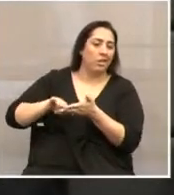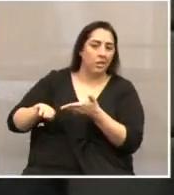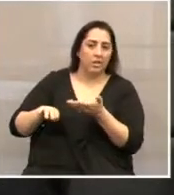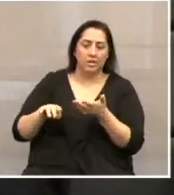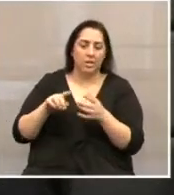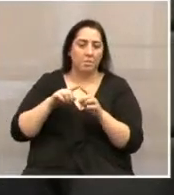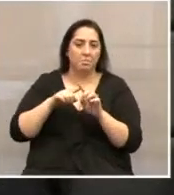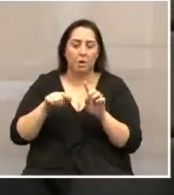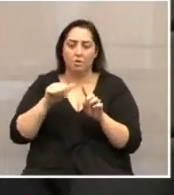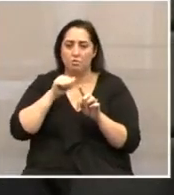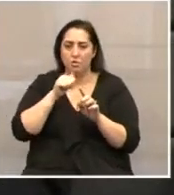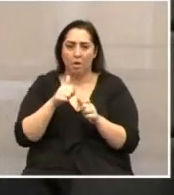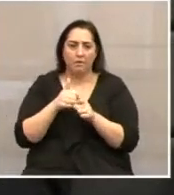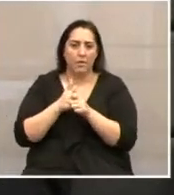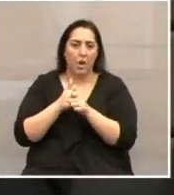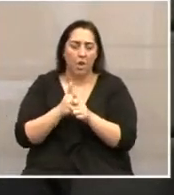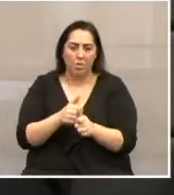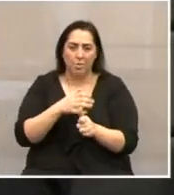become so evident.